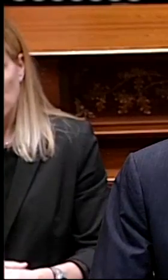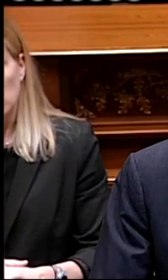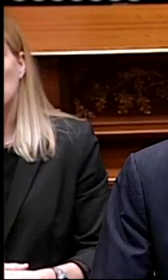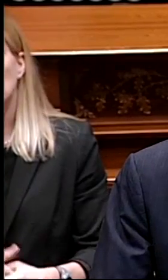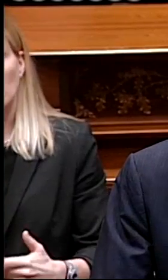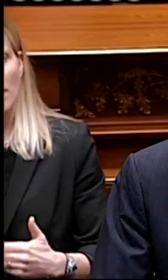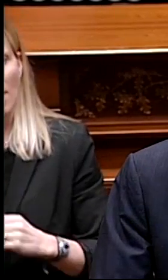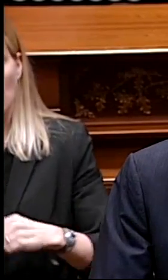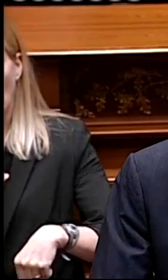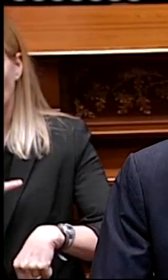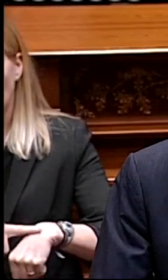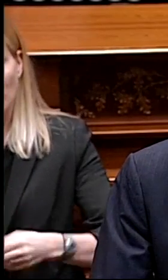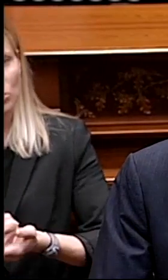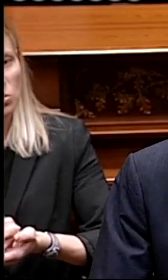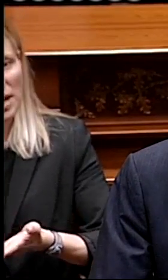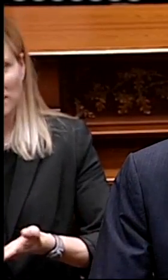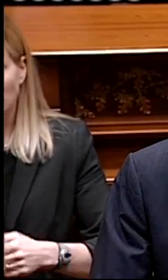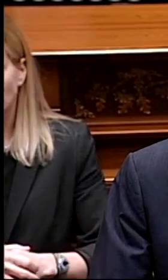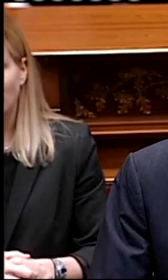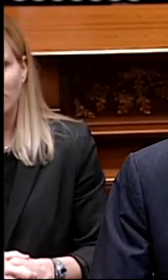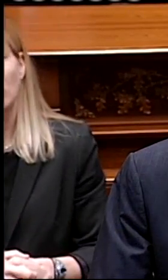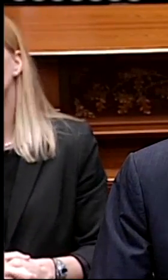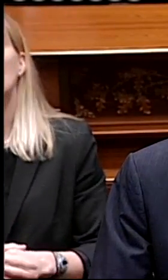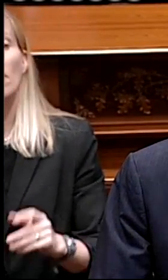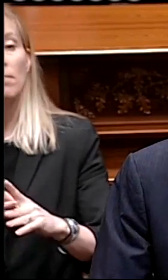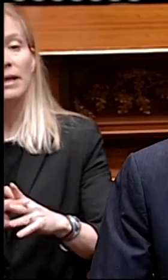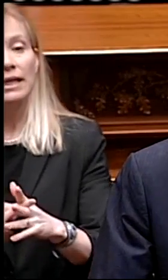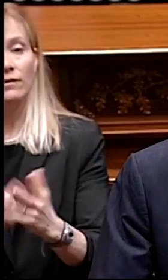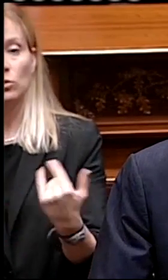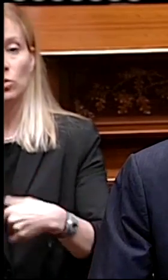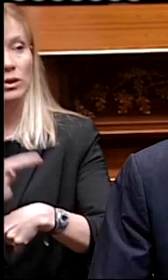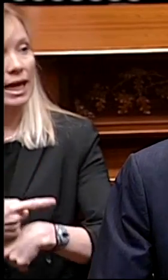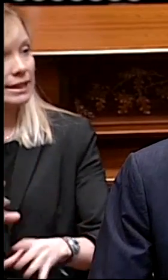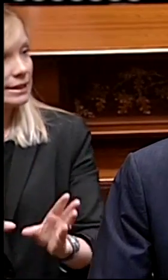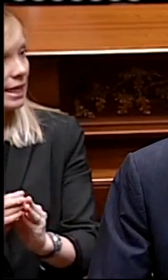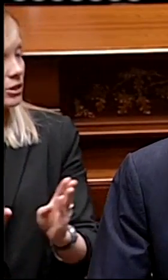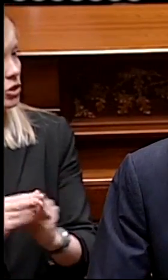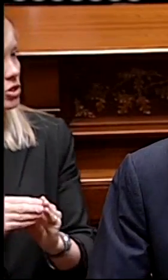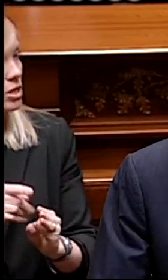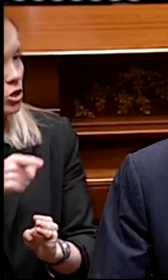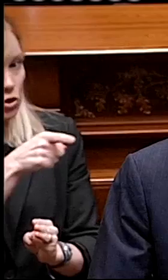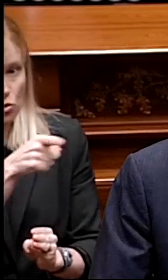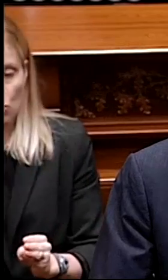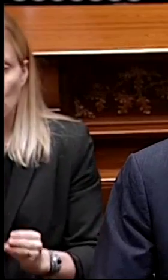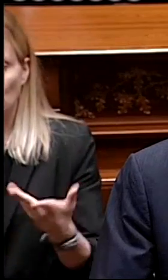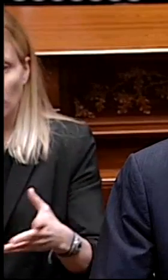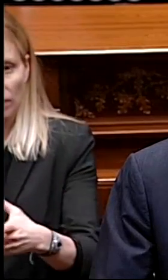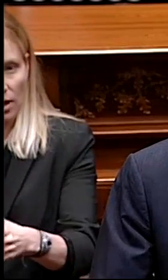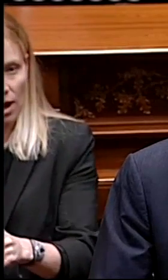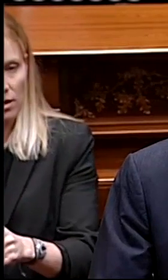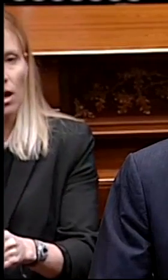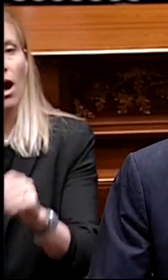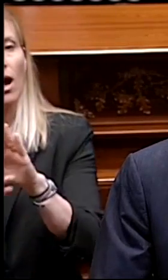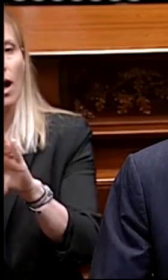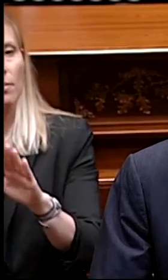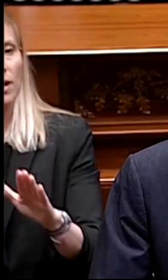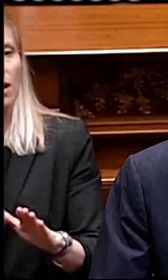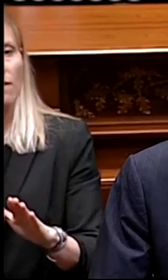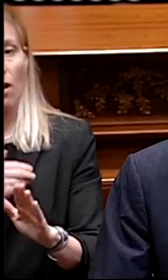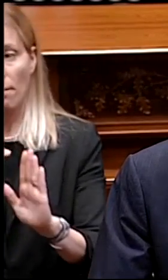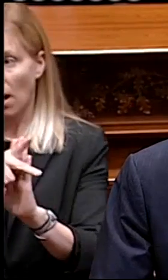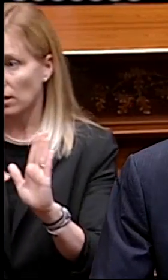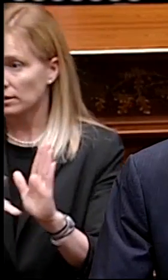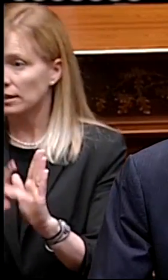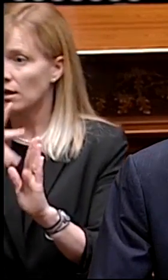We have no time to waste. At the beginning of today's session, each of you should have received a copy of our